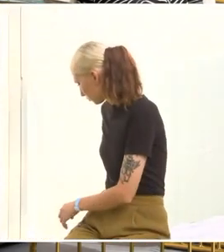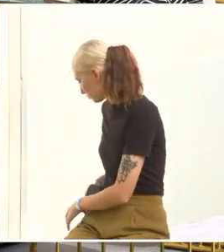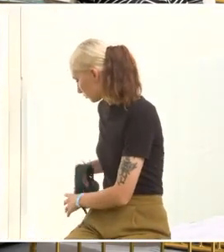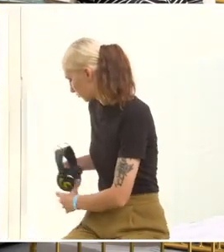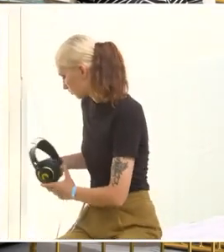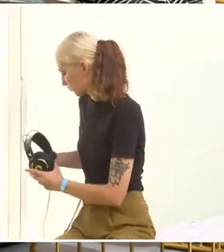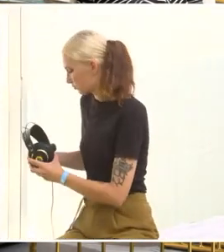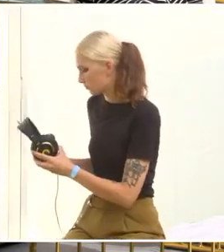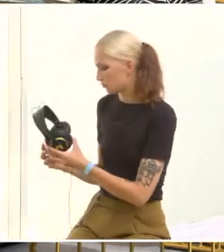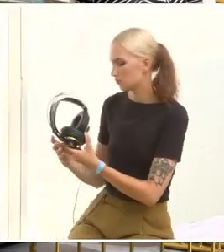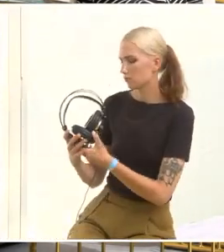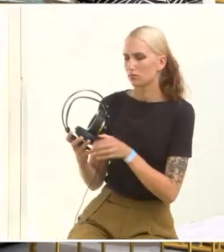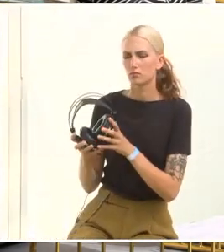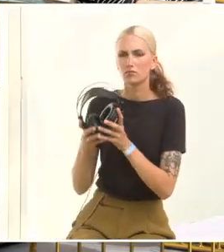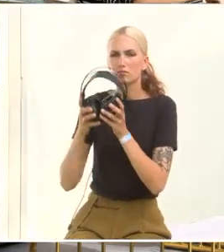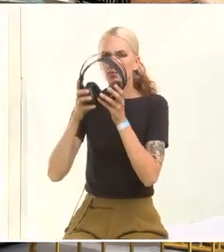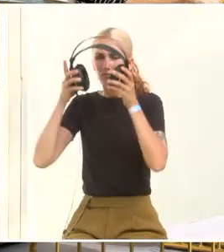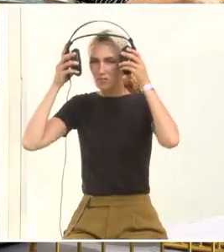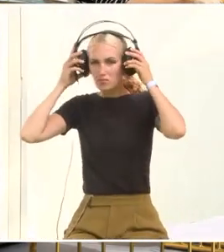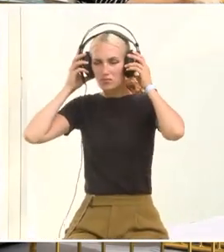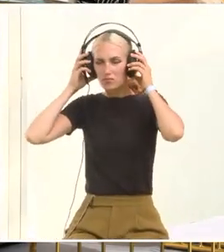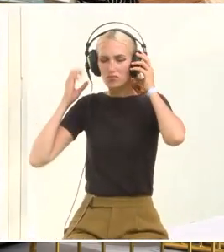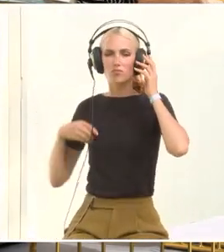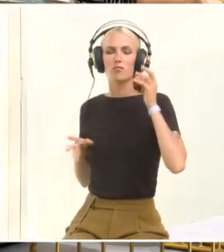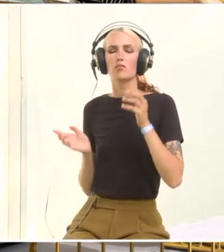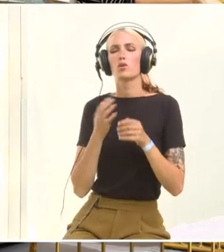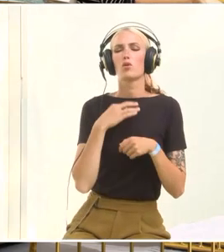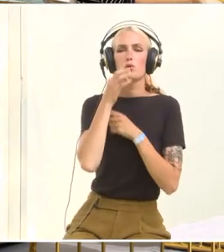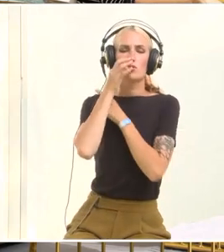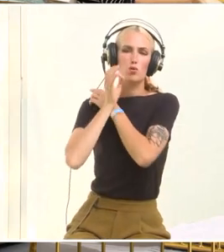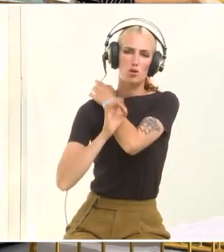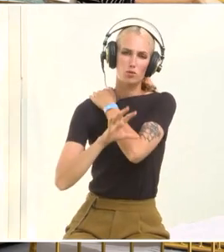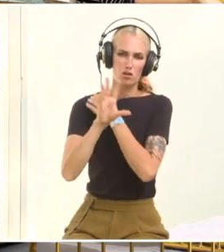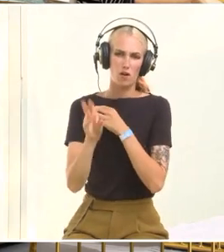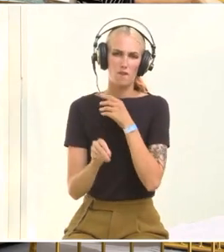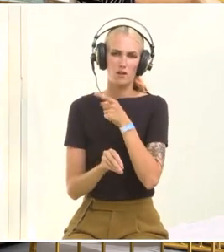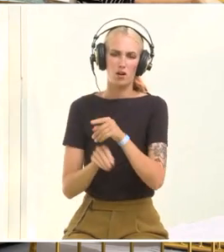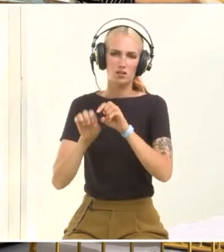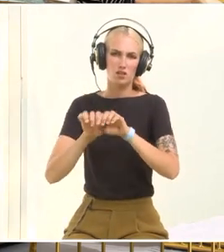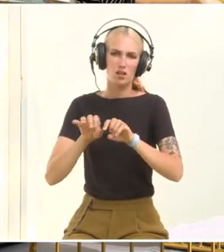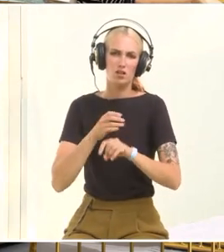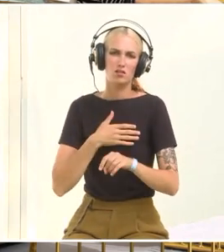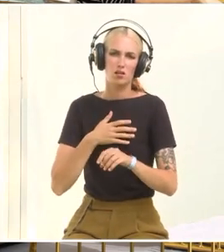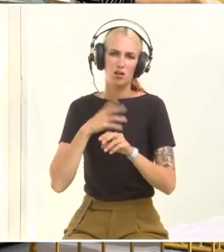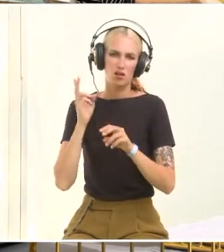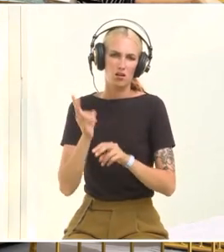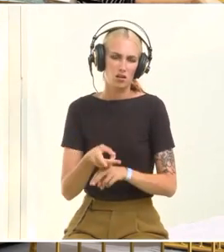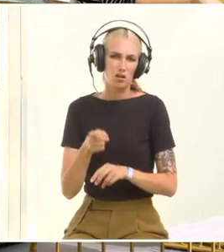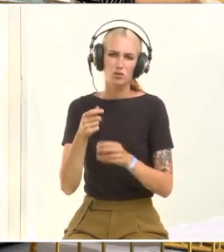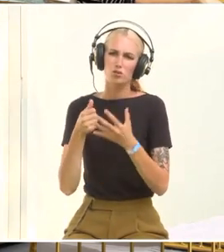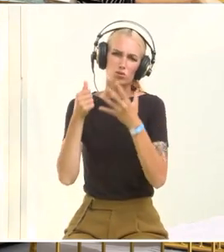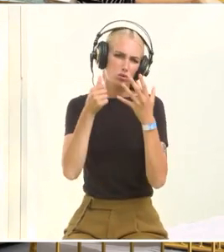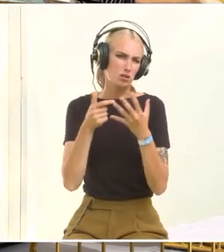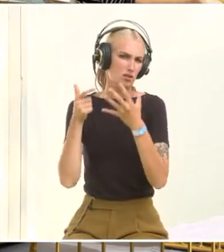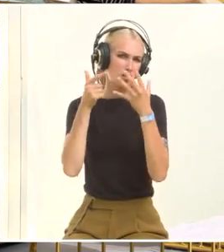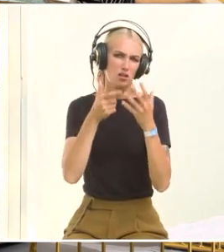and we were also meeting with different communities, but we were also in one school. It was some 6-7 years ago. And I asked